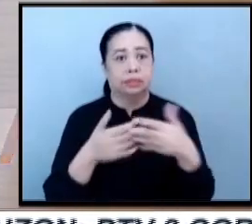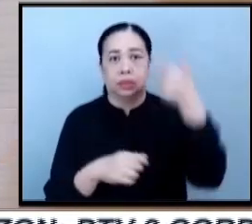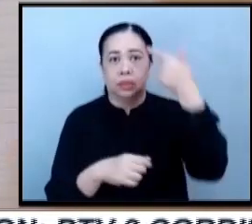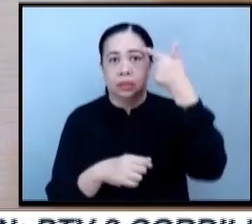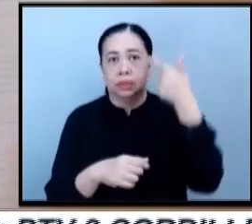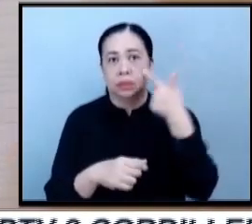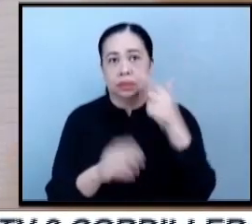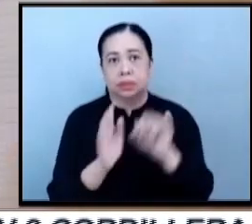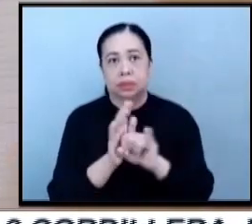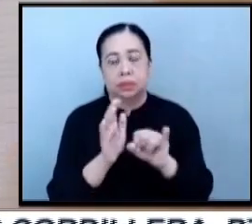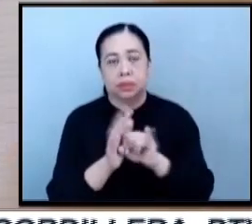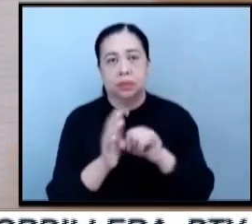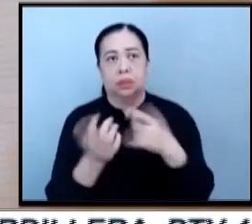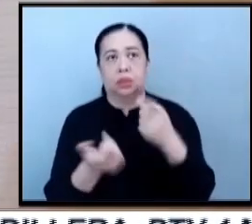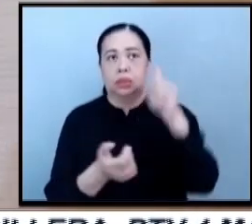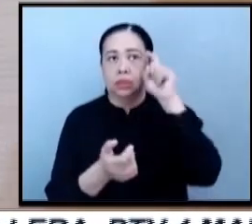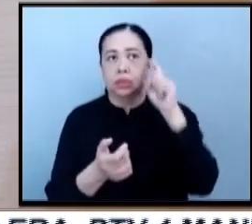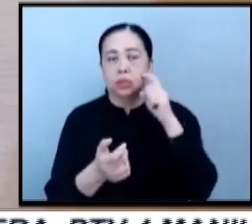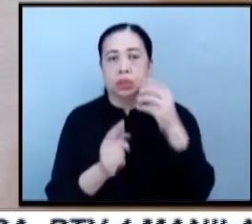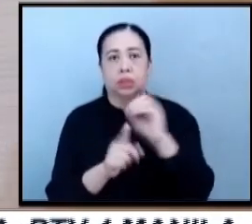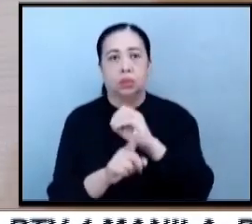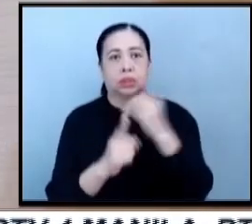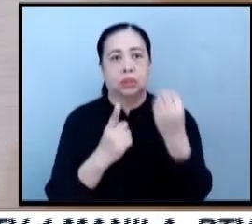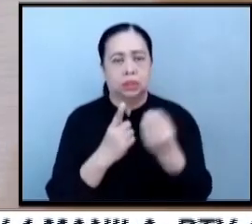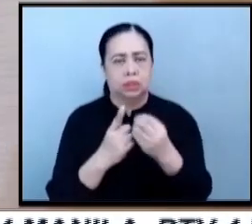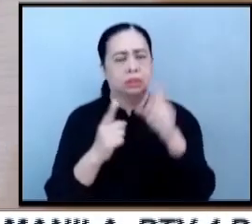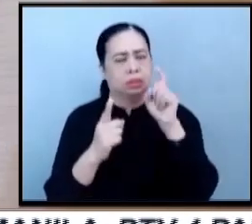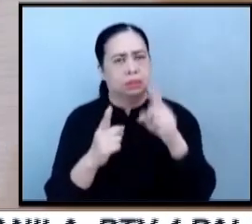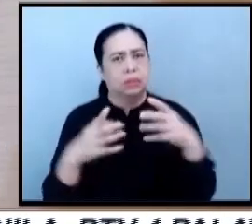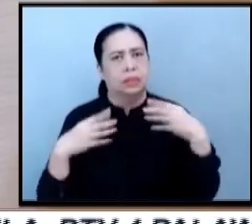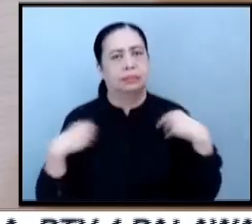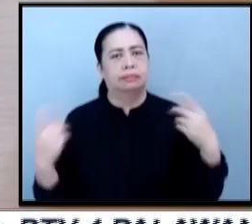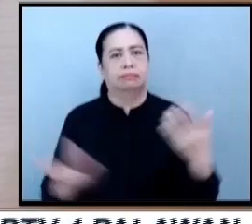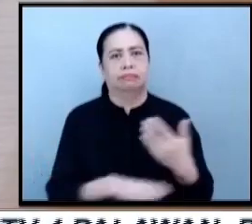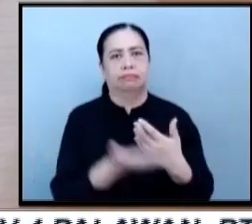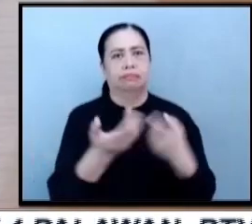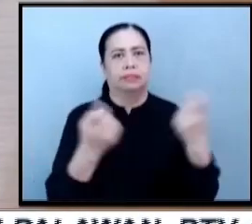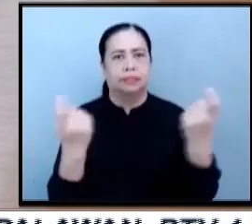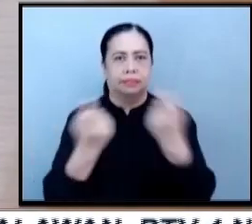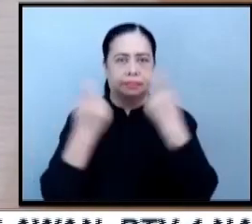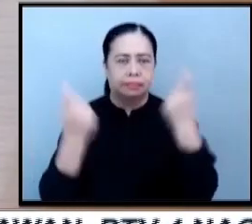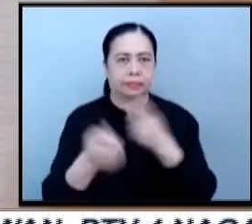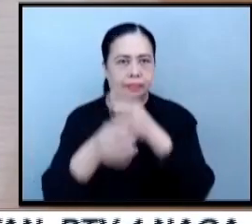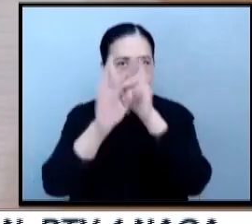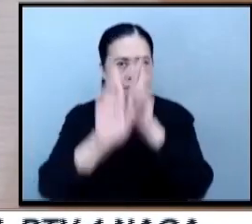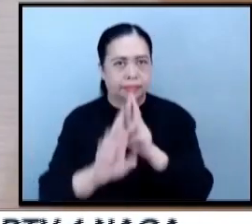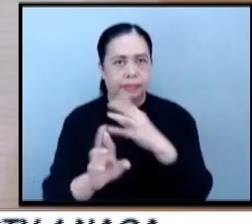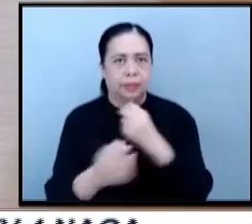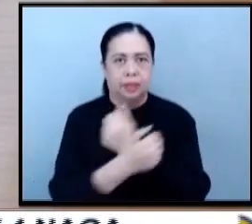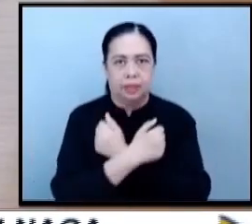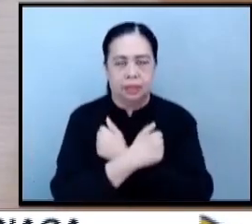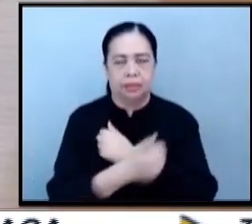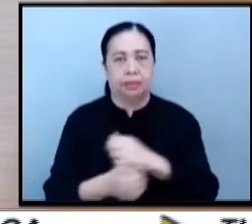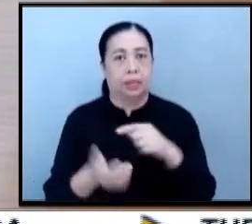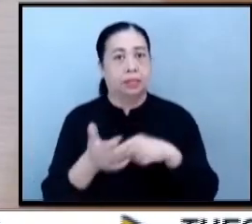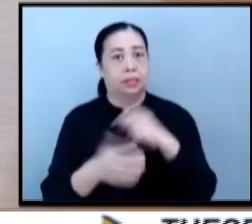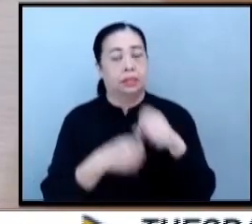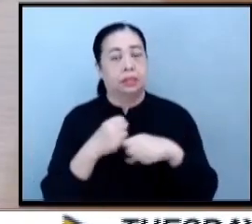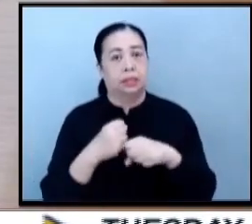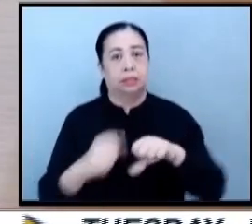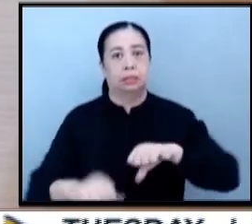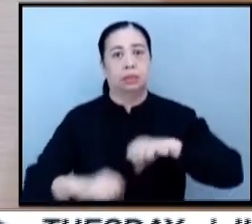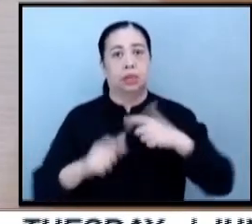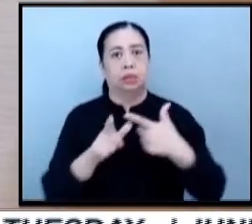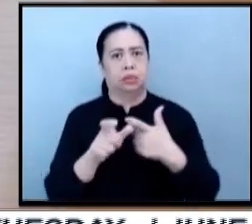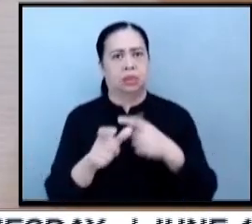or sexual orientation, deserves to be celebrated, respected, and loved. This year's Pride Run is more than just a